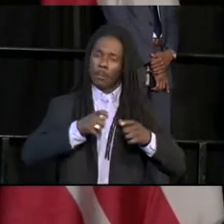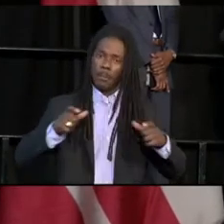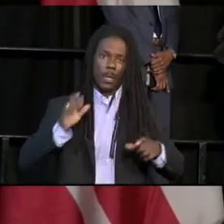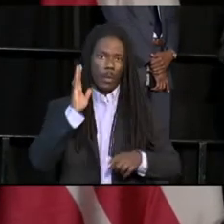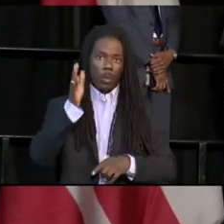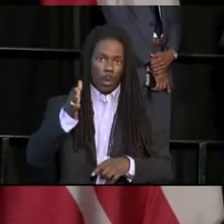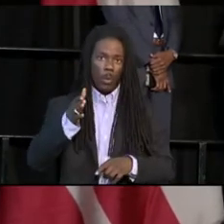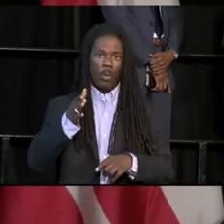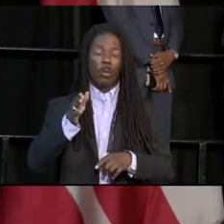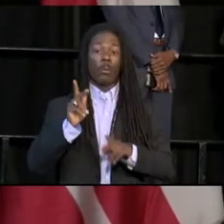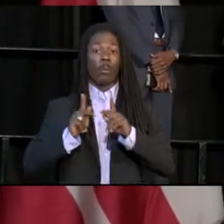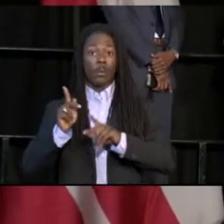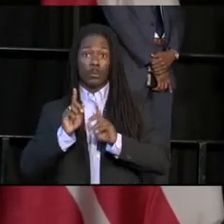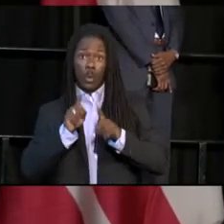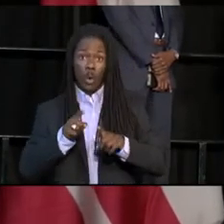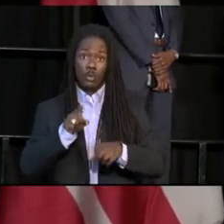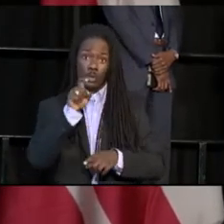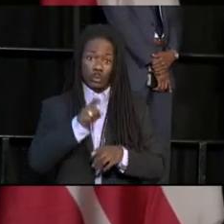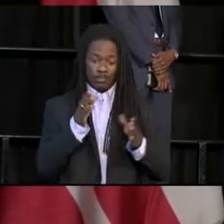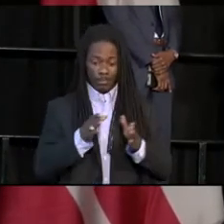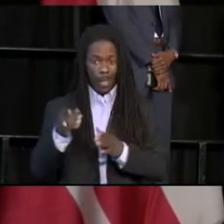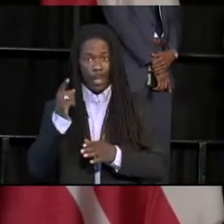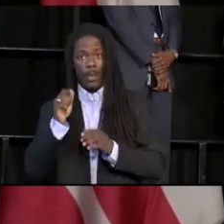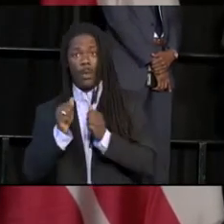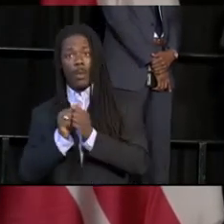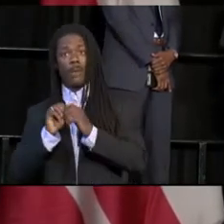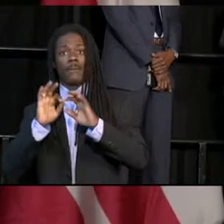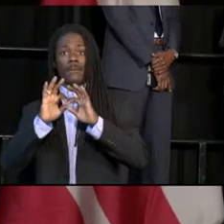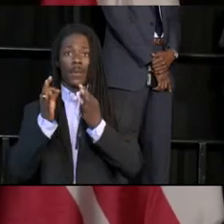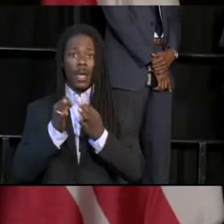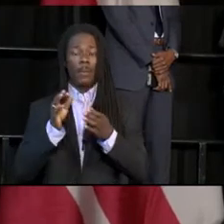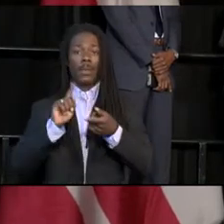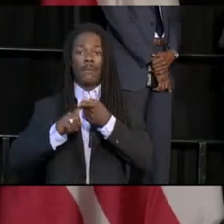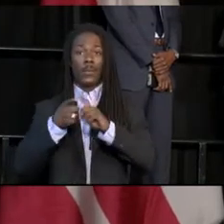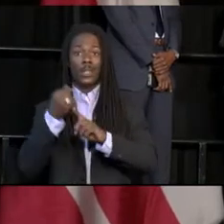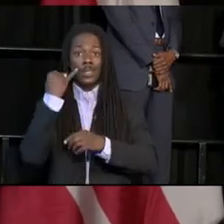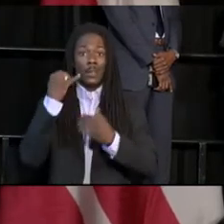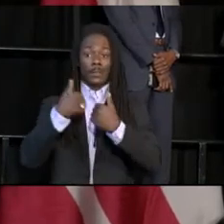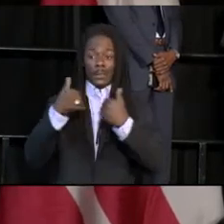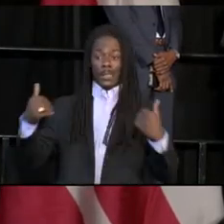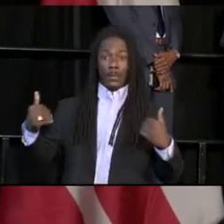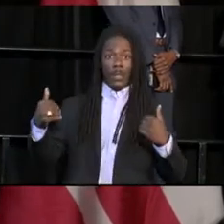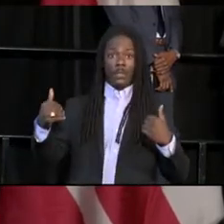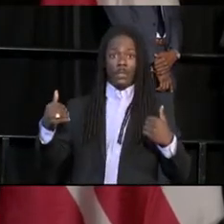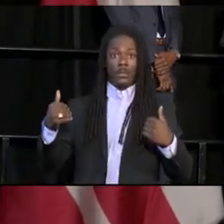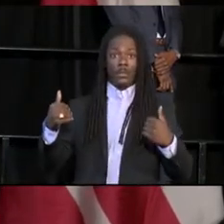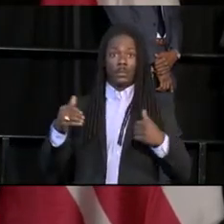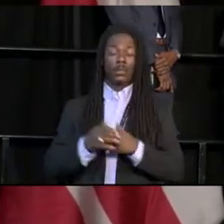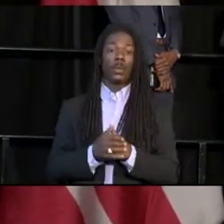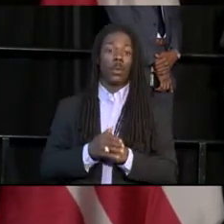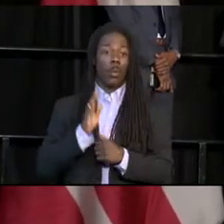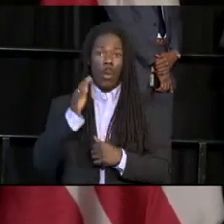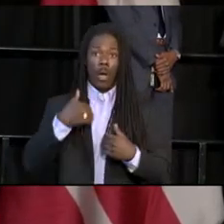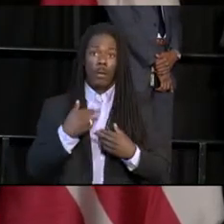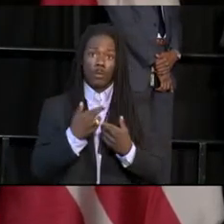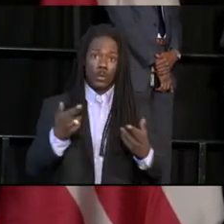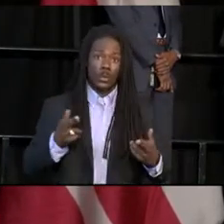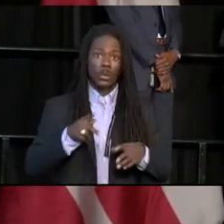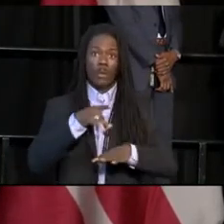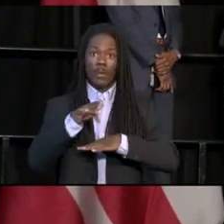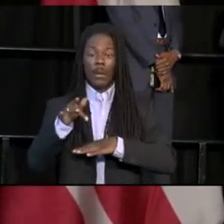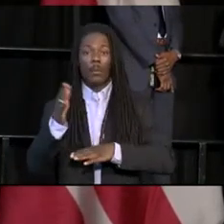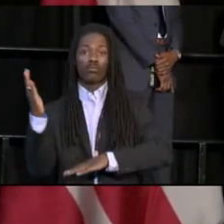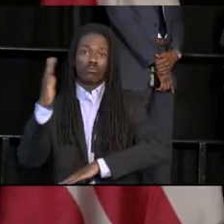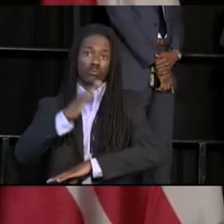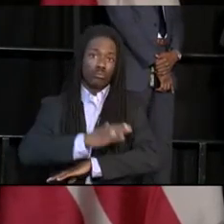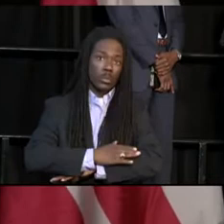make a plan with their family and friends if they are separated. Reunification services will be available throughout the day of the